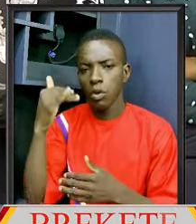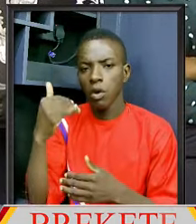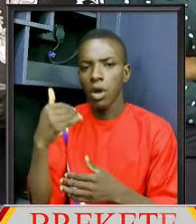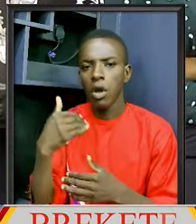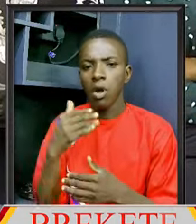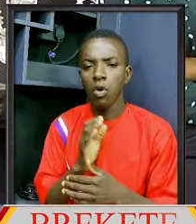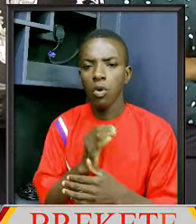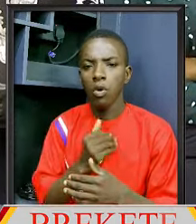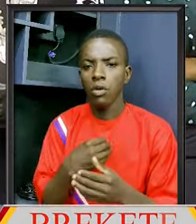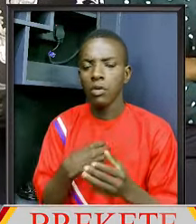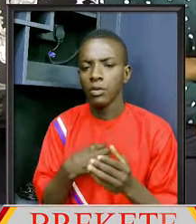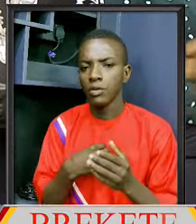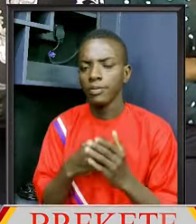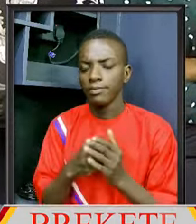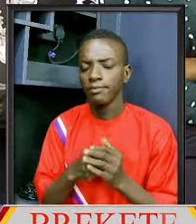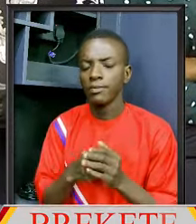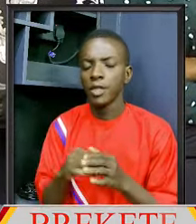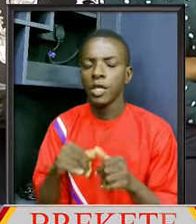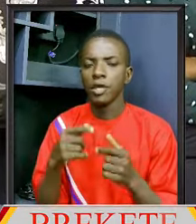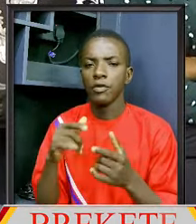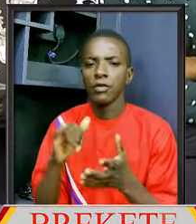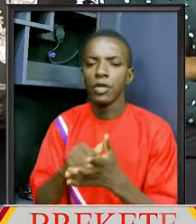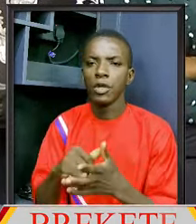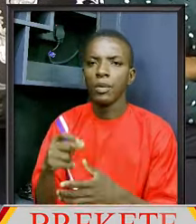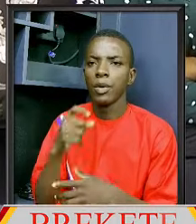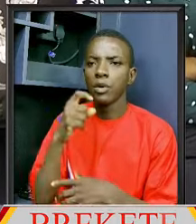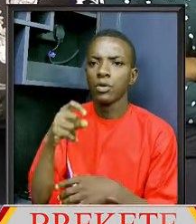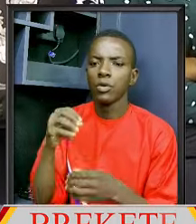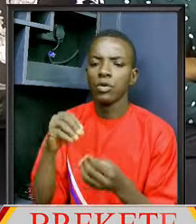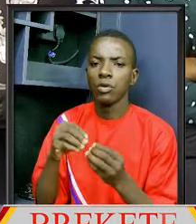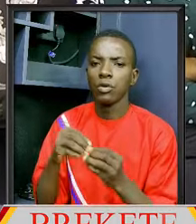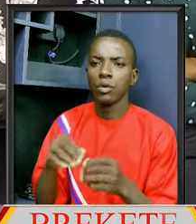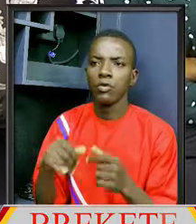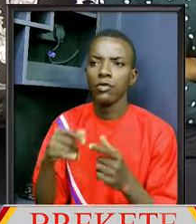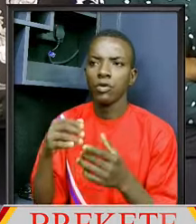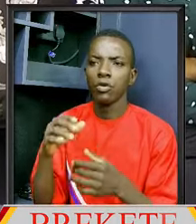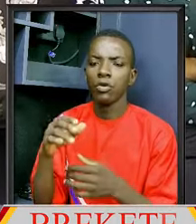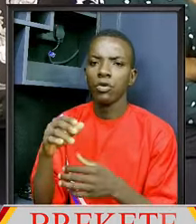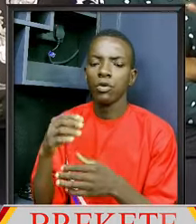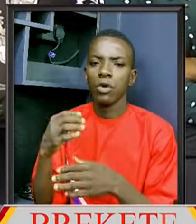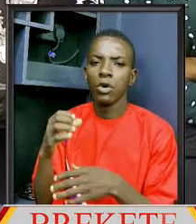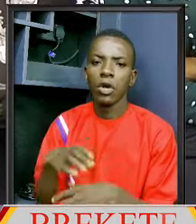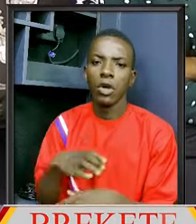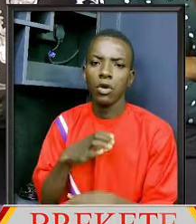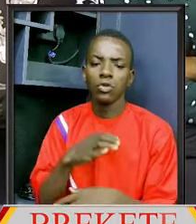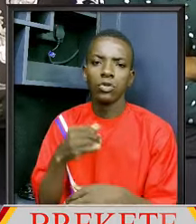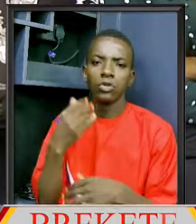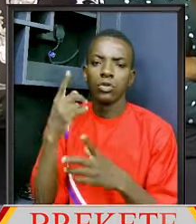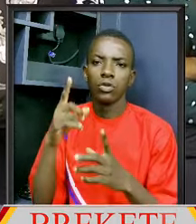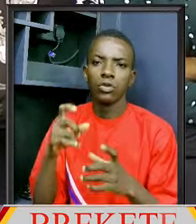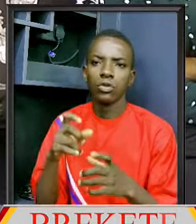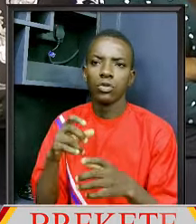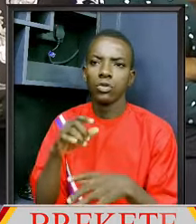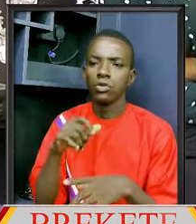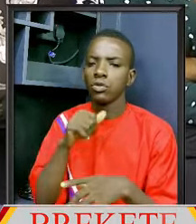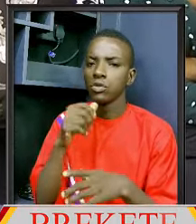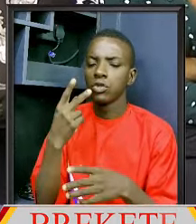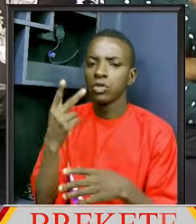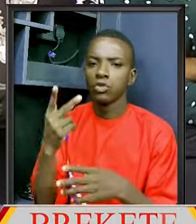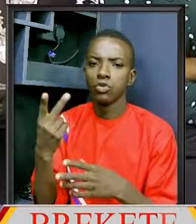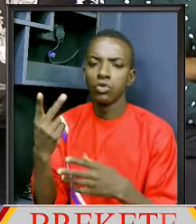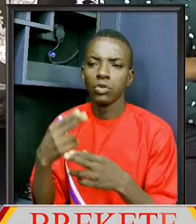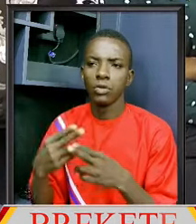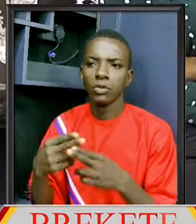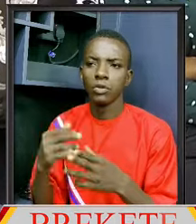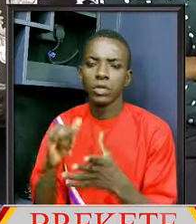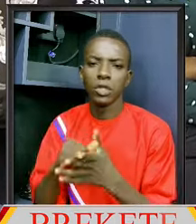own. If I give you that my unique number now, if you go my account, so go quote that number. No be two names you go see.